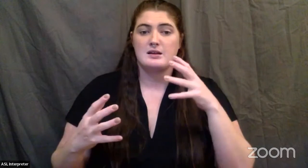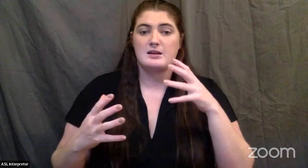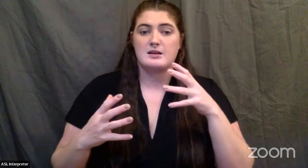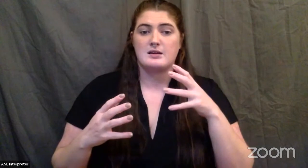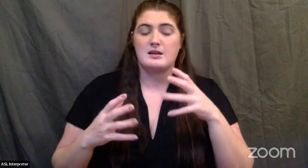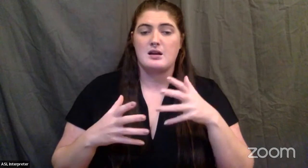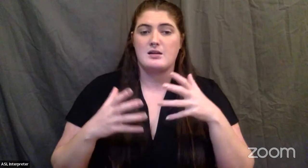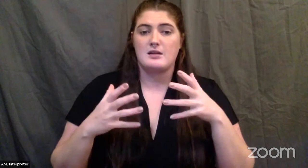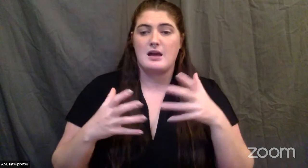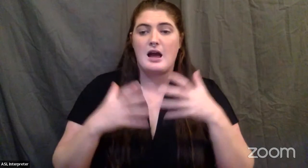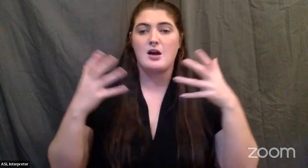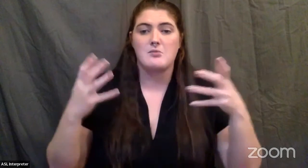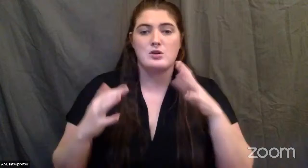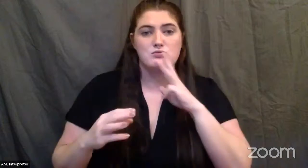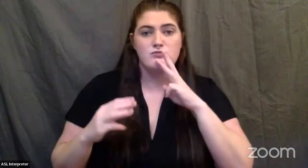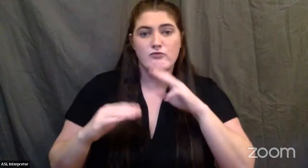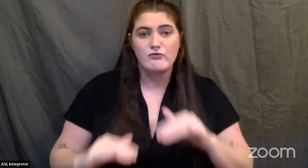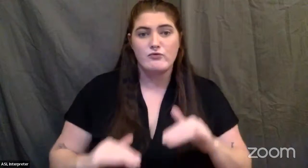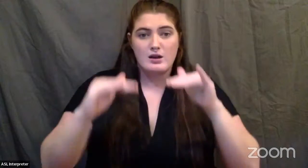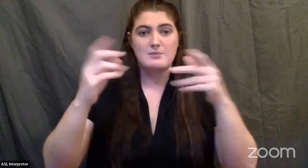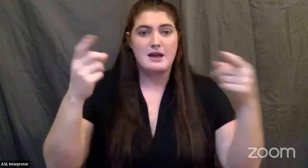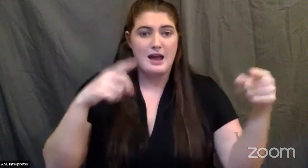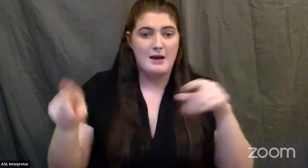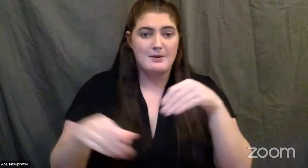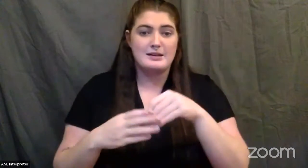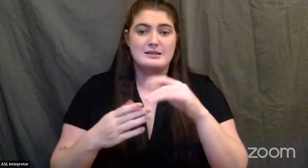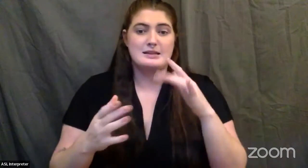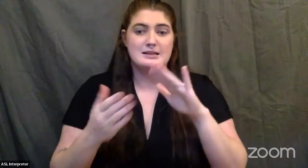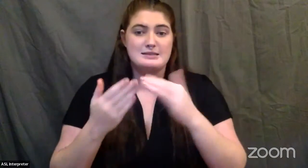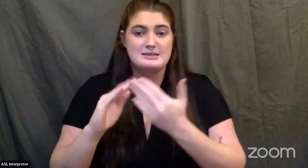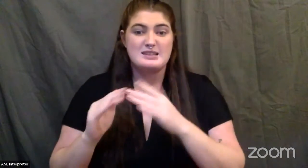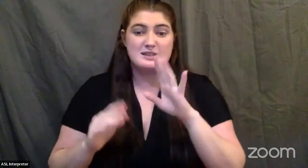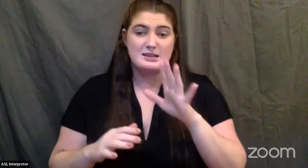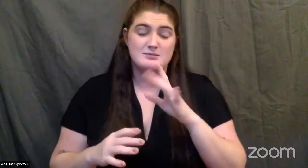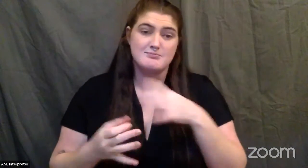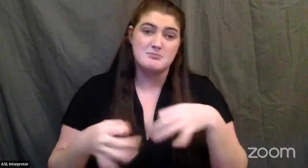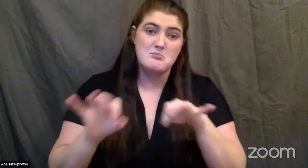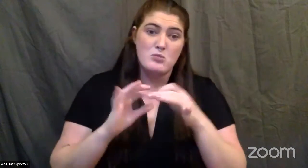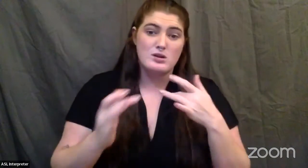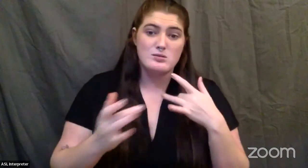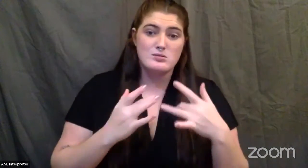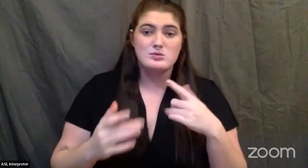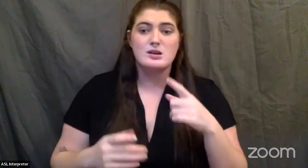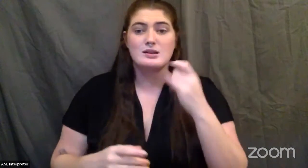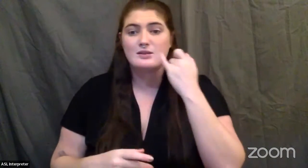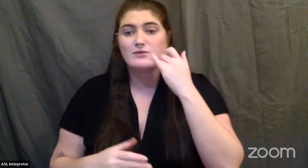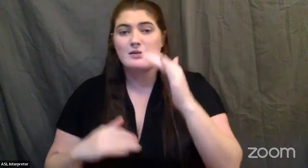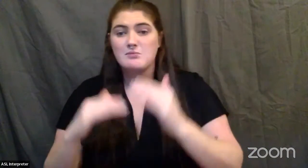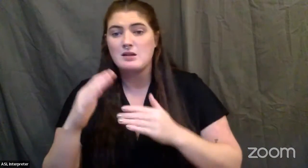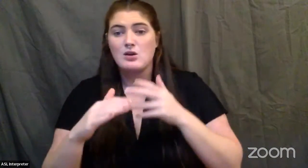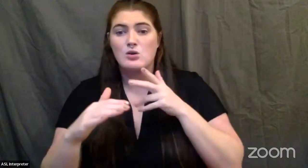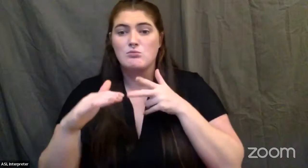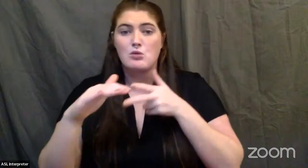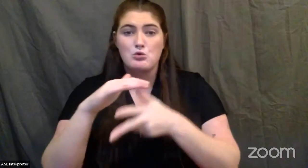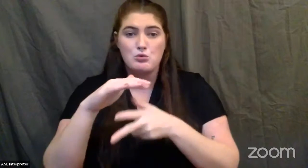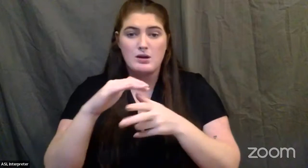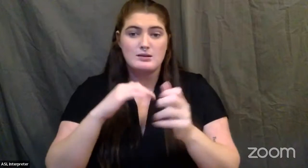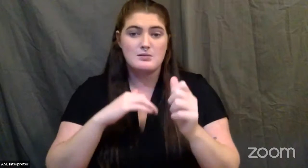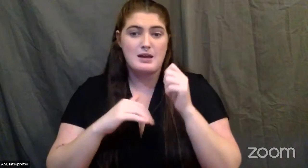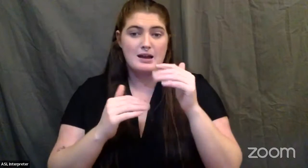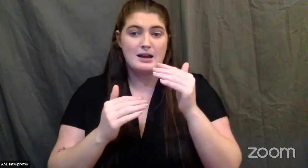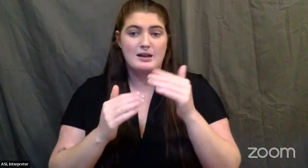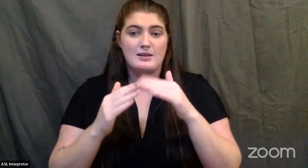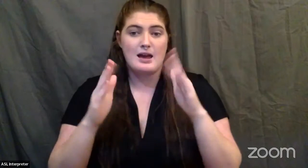concern. Yeah, and once they build a garage in the back of the house, there's nothing stopping them from eventually putting